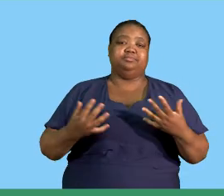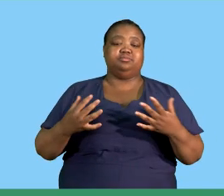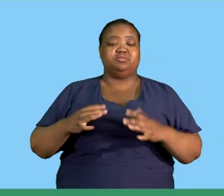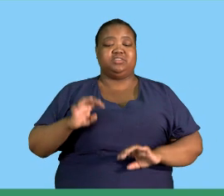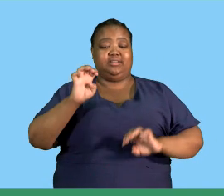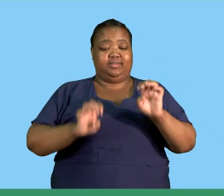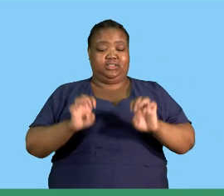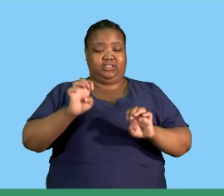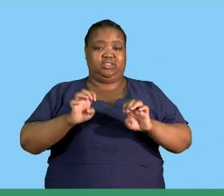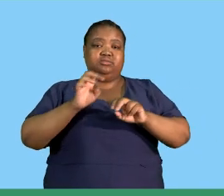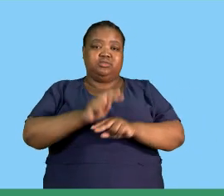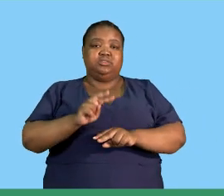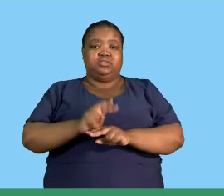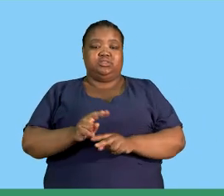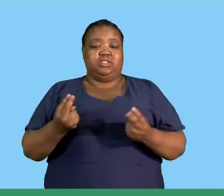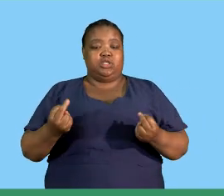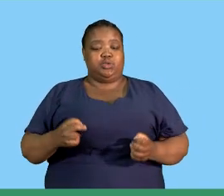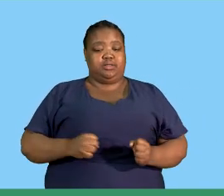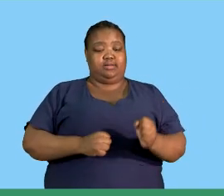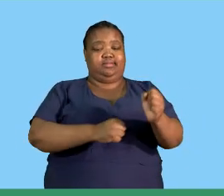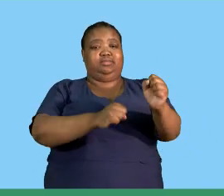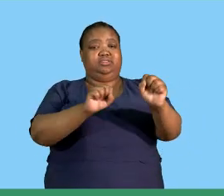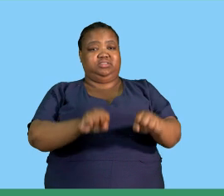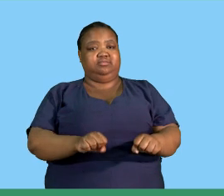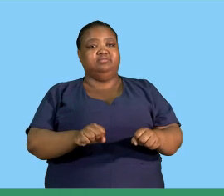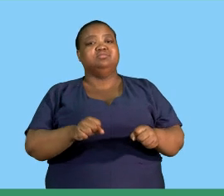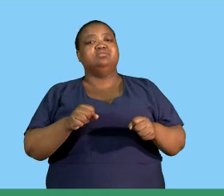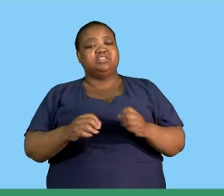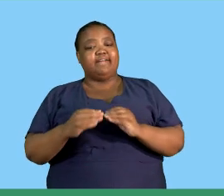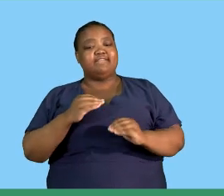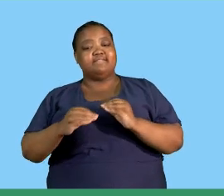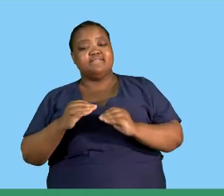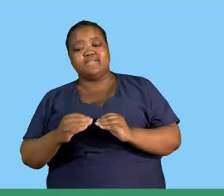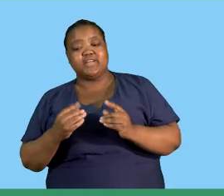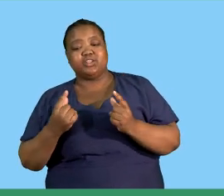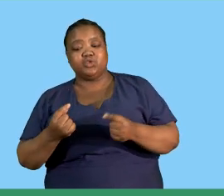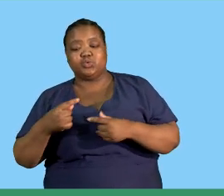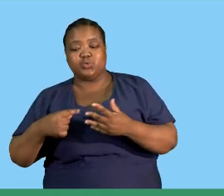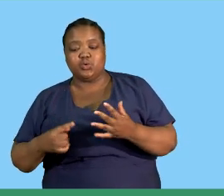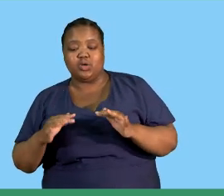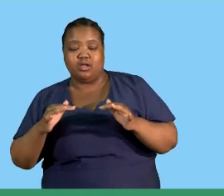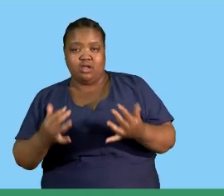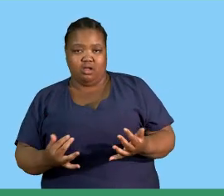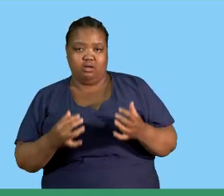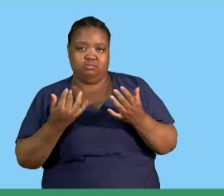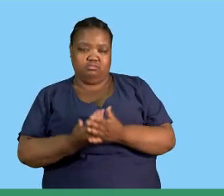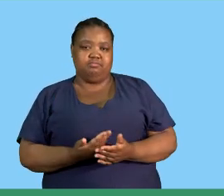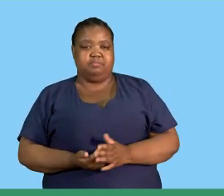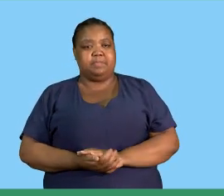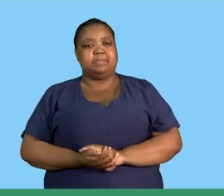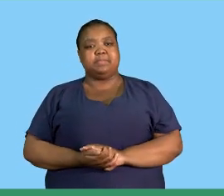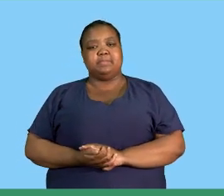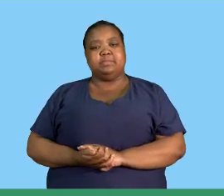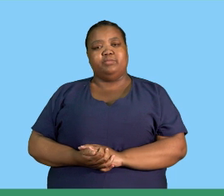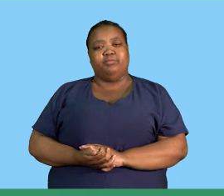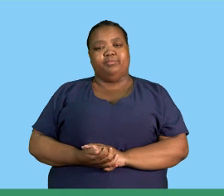So continuously evaluate or monitor or measure strategies in order to take corrective action. This